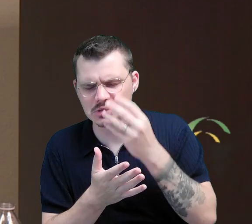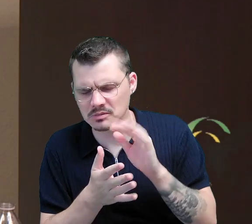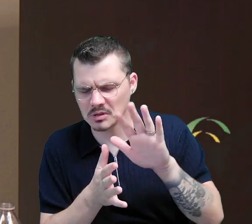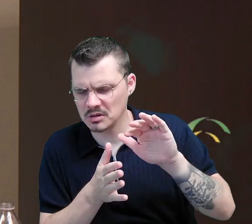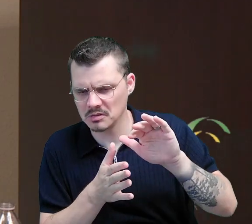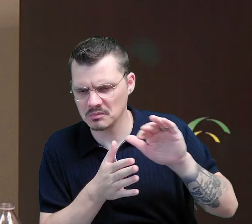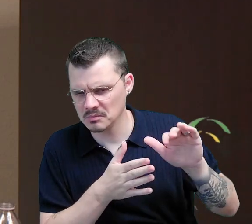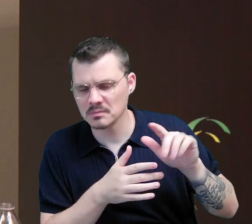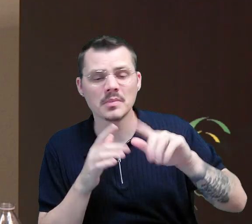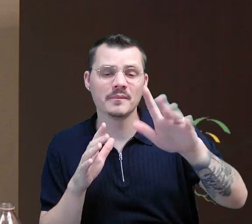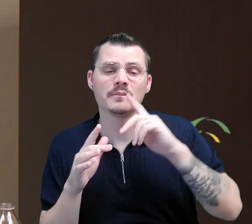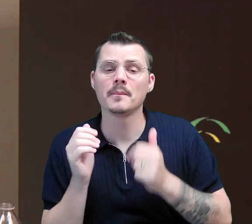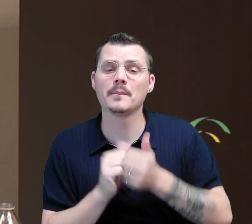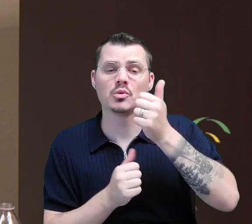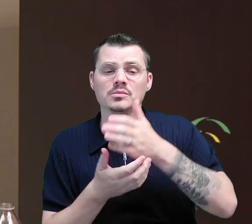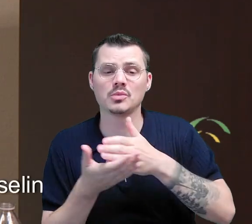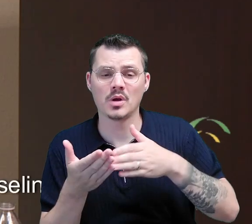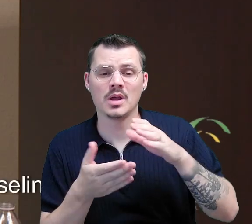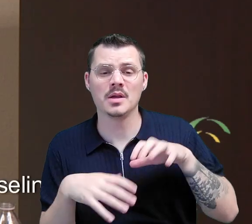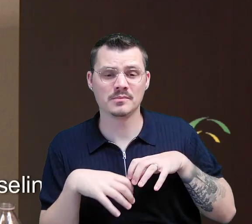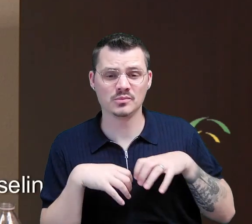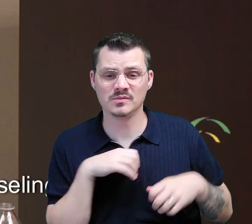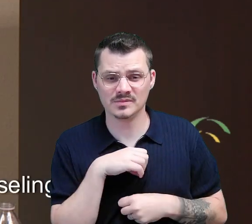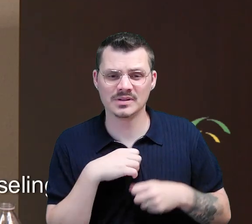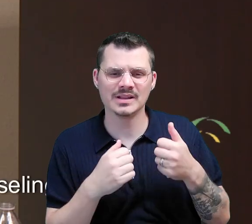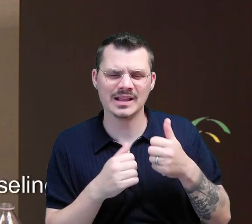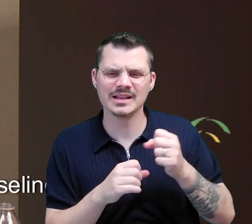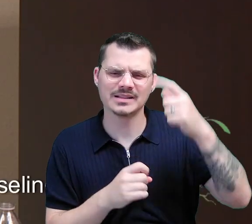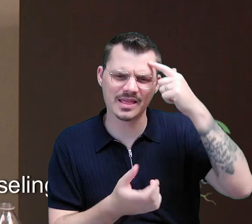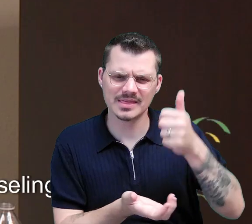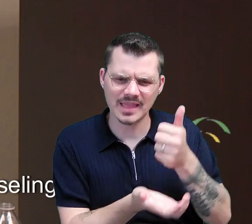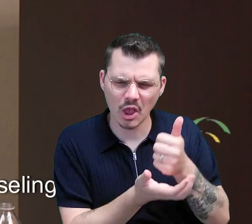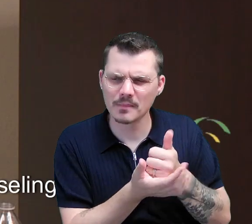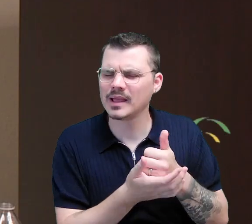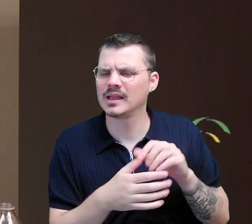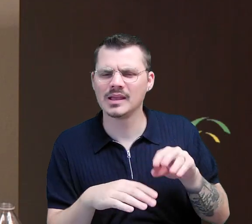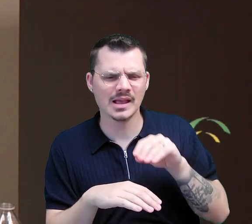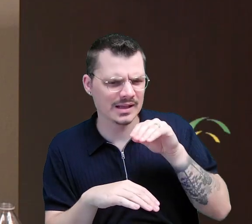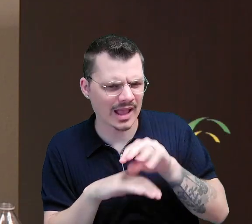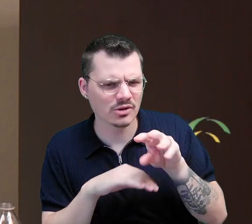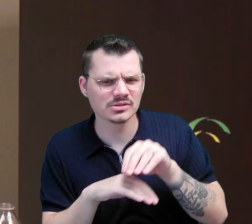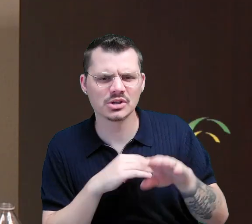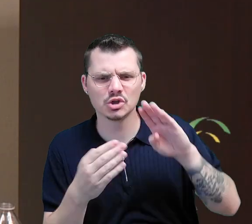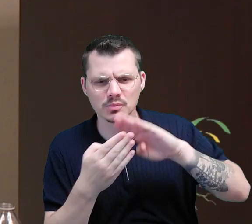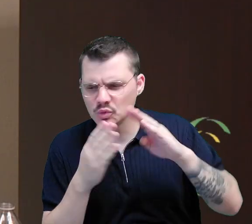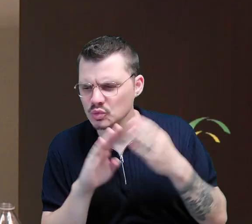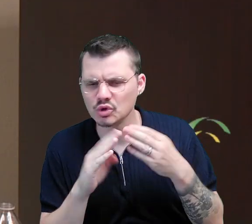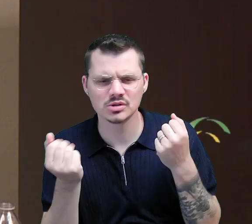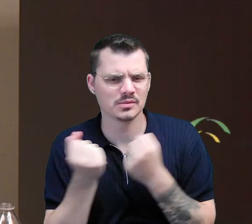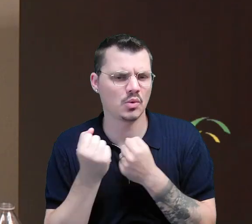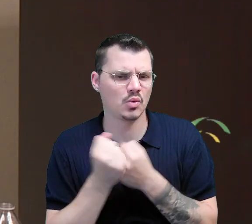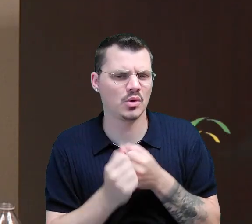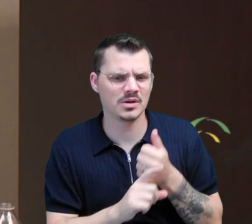that. For the most part, bereavement is a psychotherapy, counseling, community